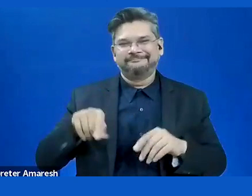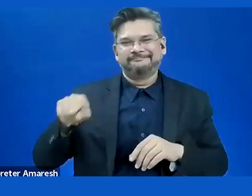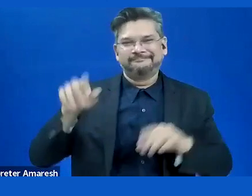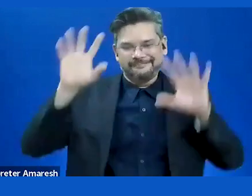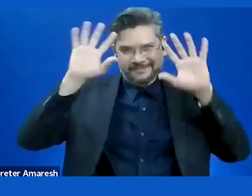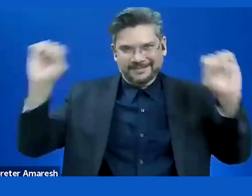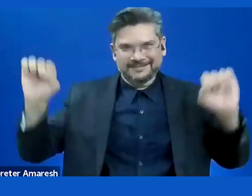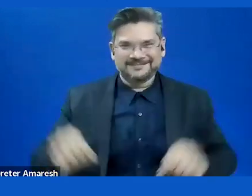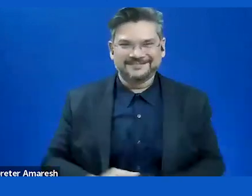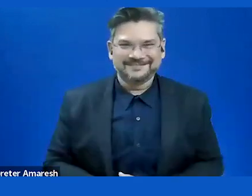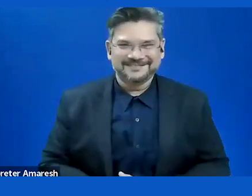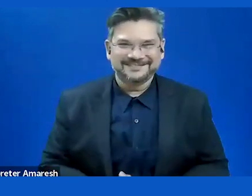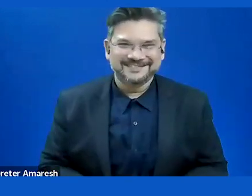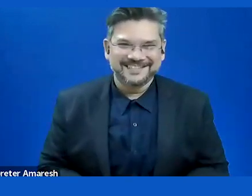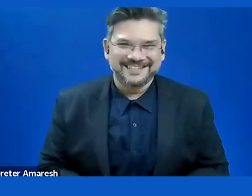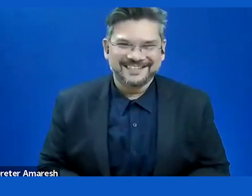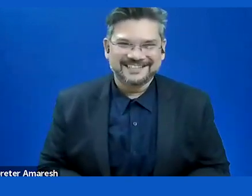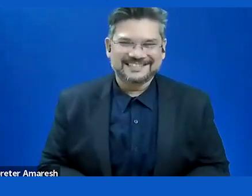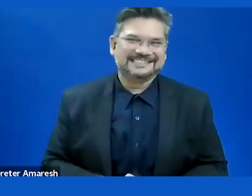Sorry, we're biased.